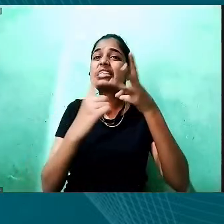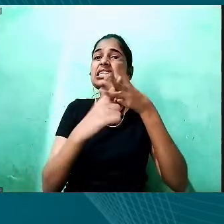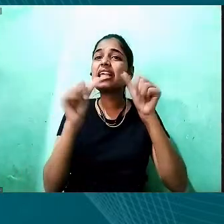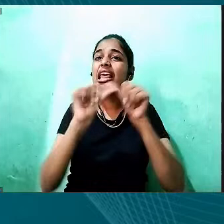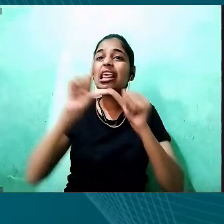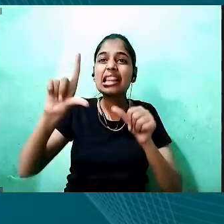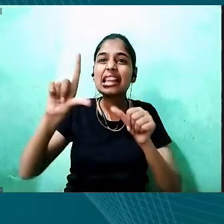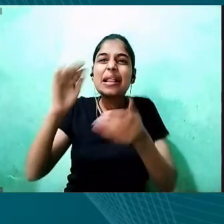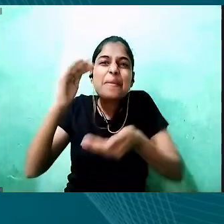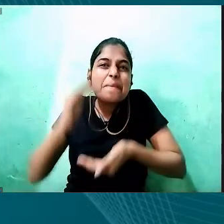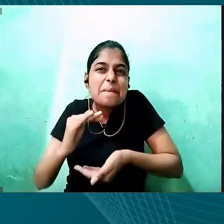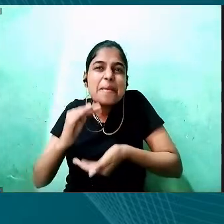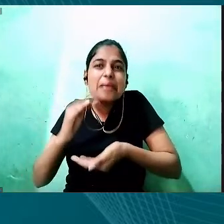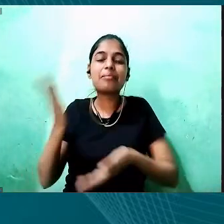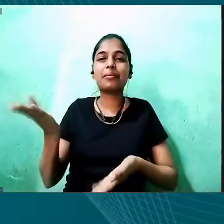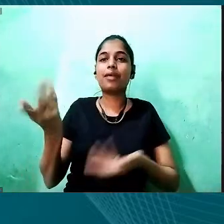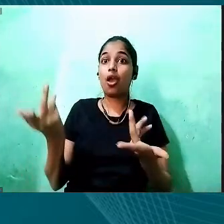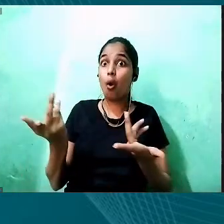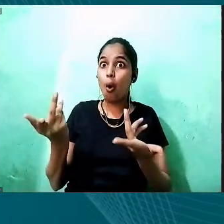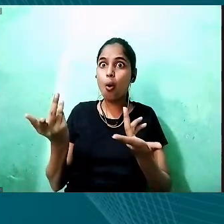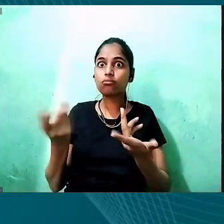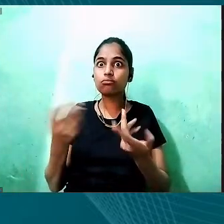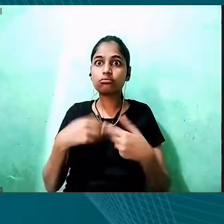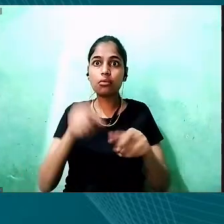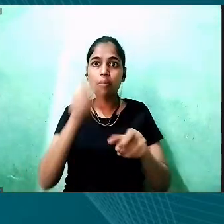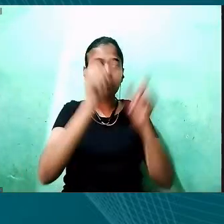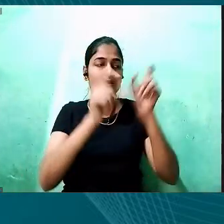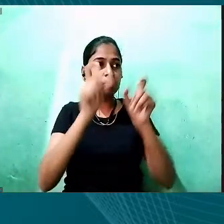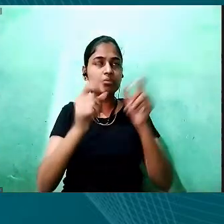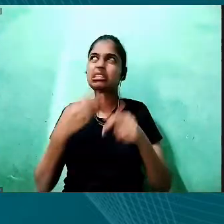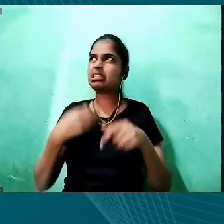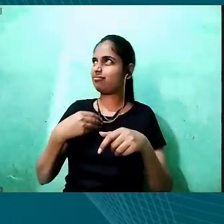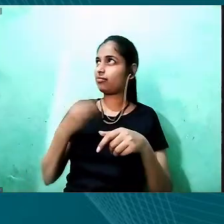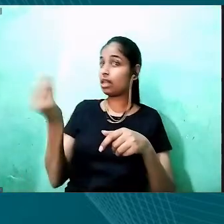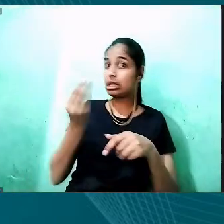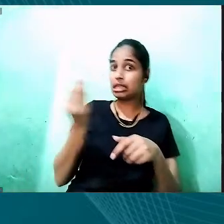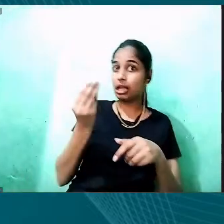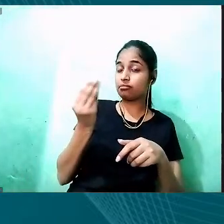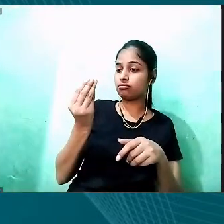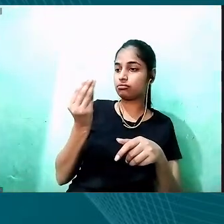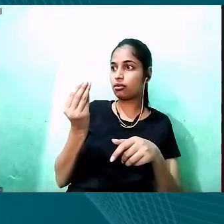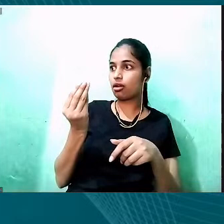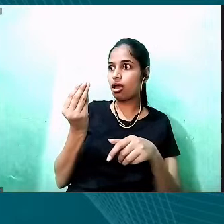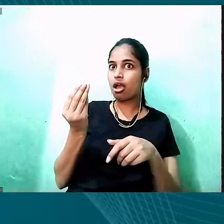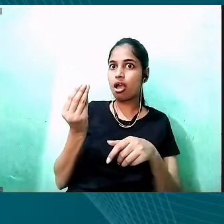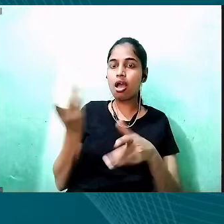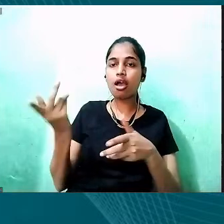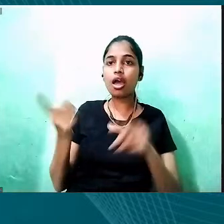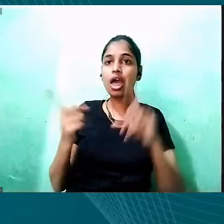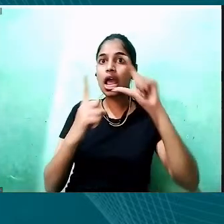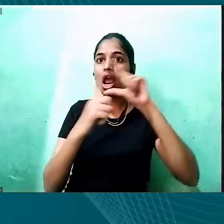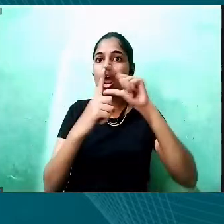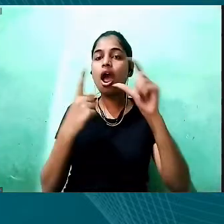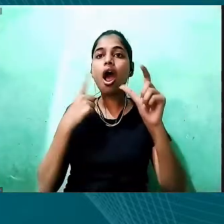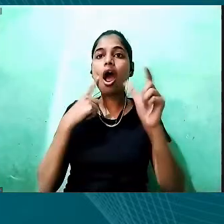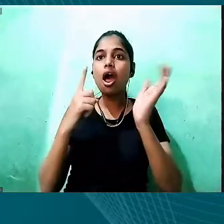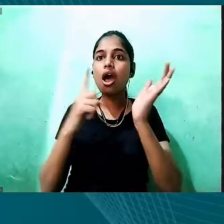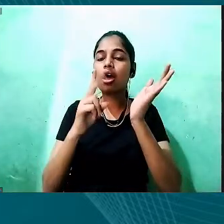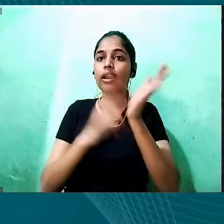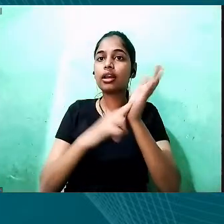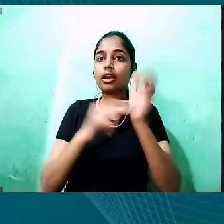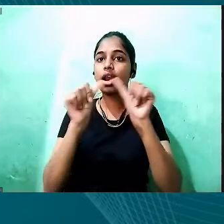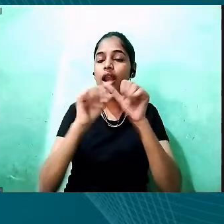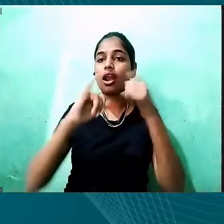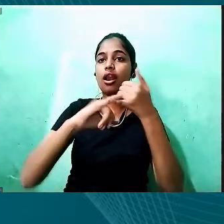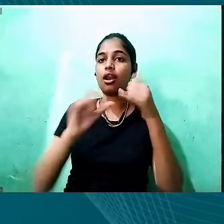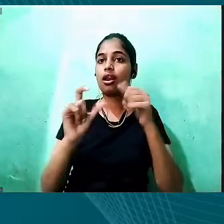dinosaur. There were many reactions to what Miibil was. Yes, ma'am,